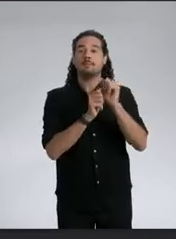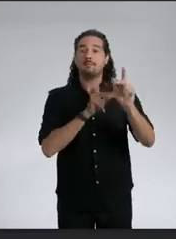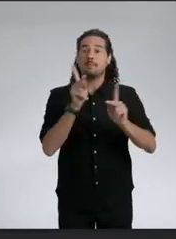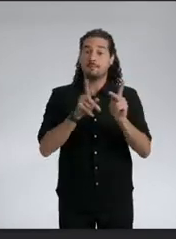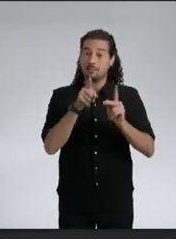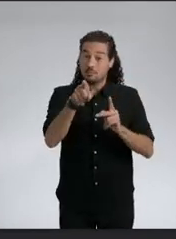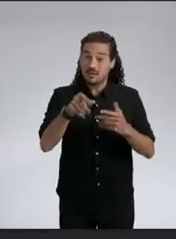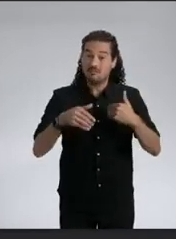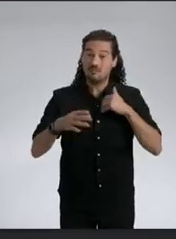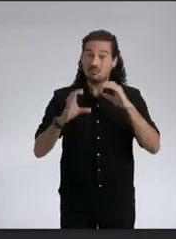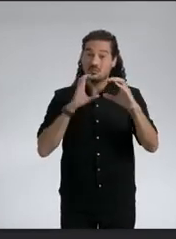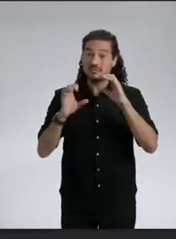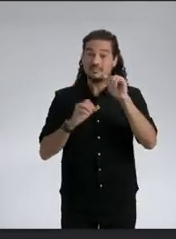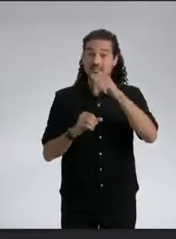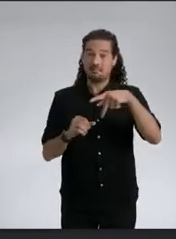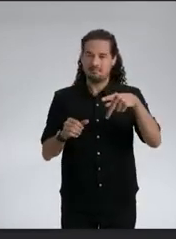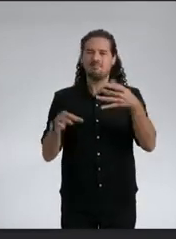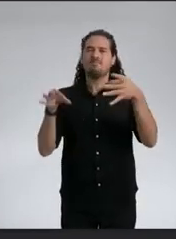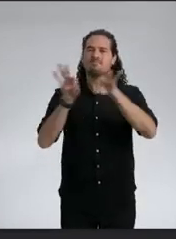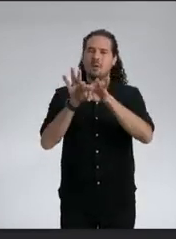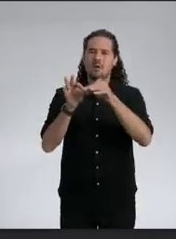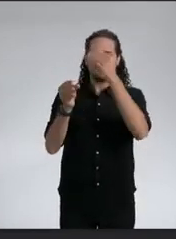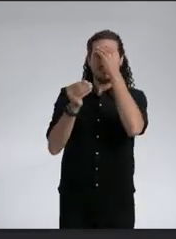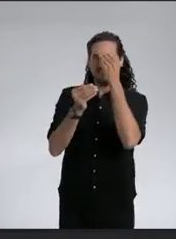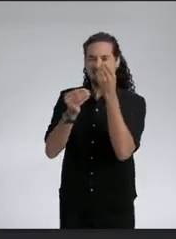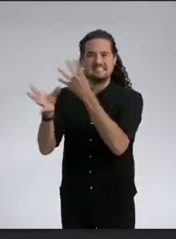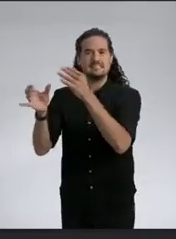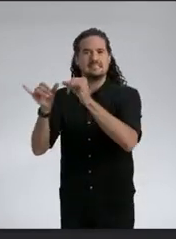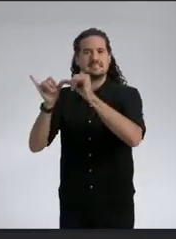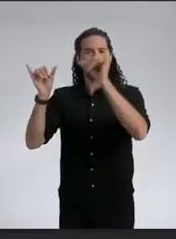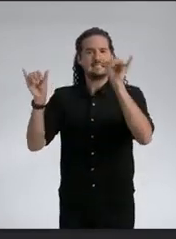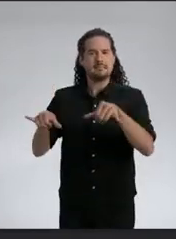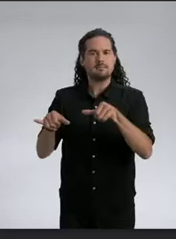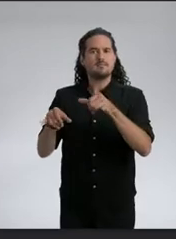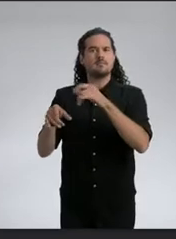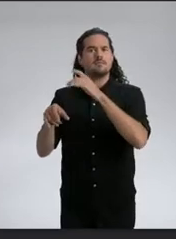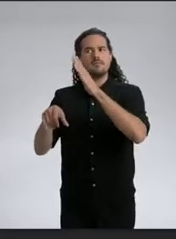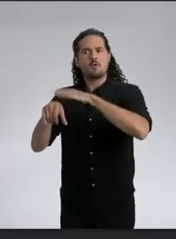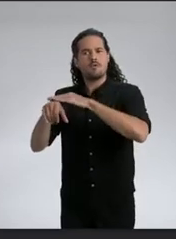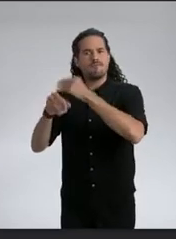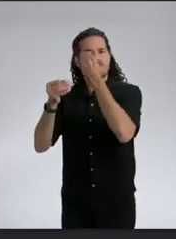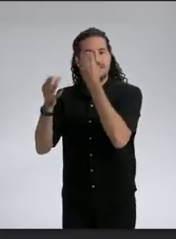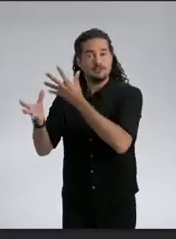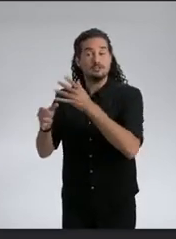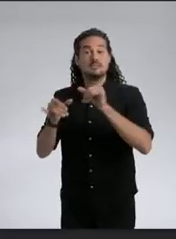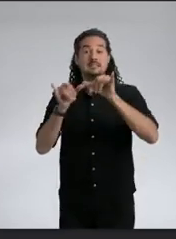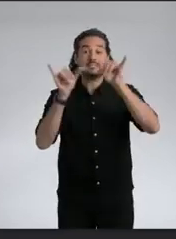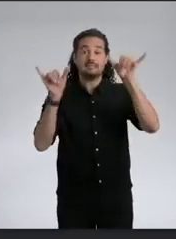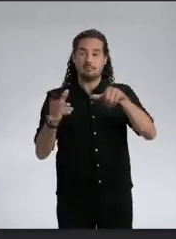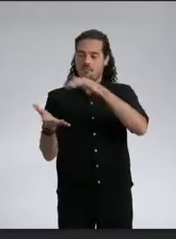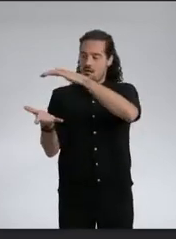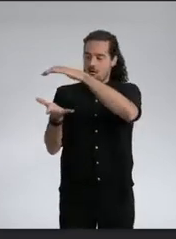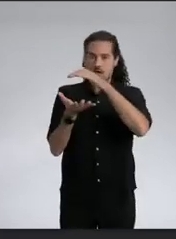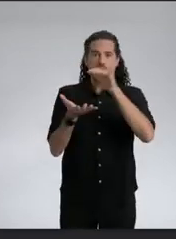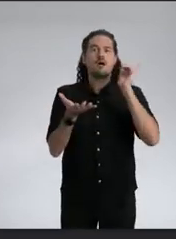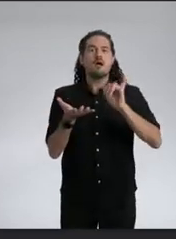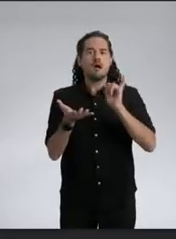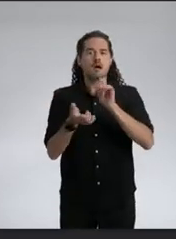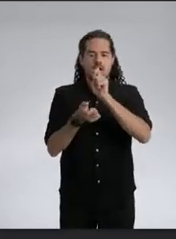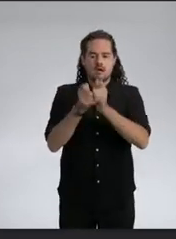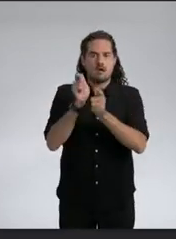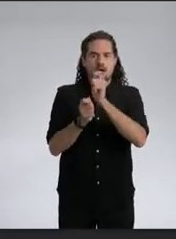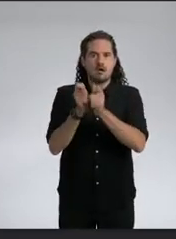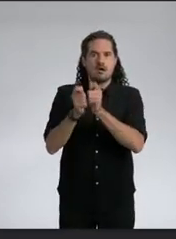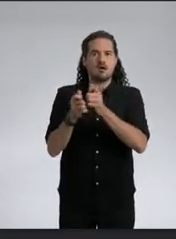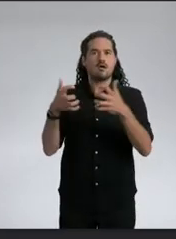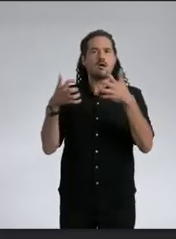app, it's important that you tell the system about your message and call notifications. The system will then use this information to tune your notifications' appearance